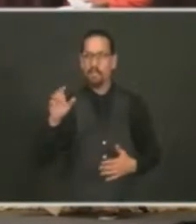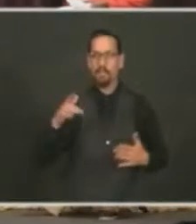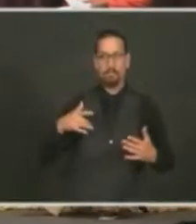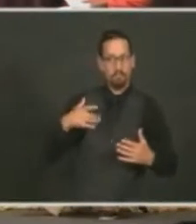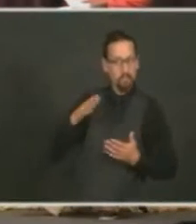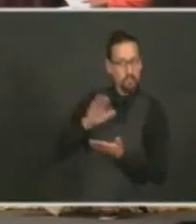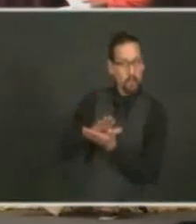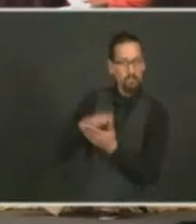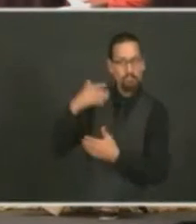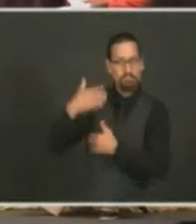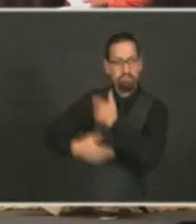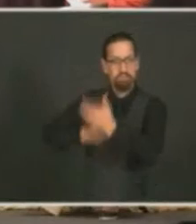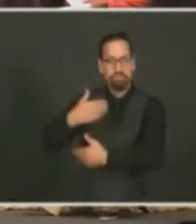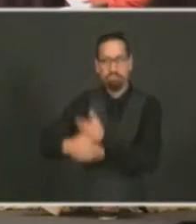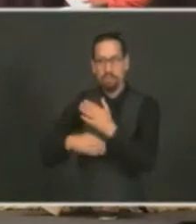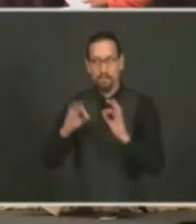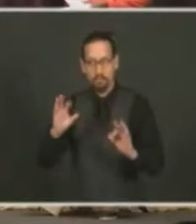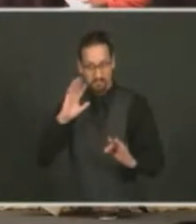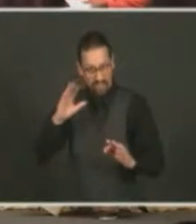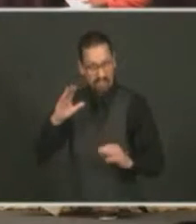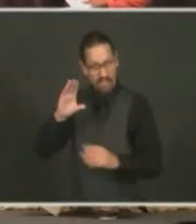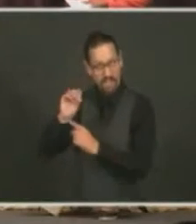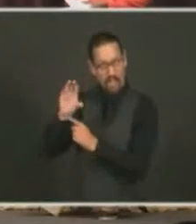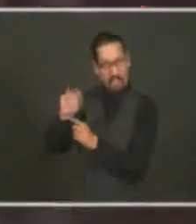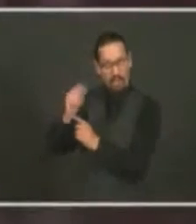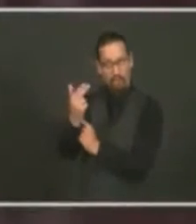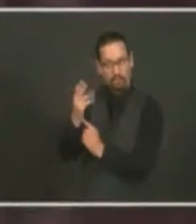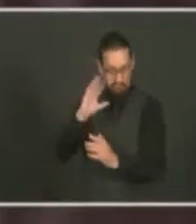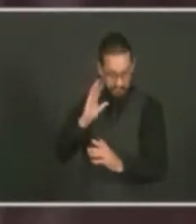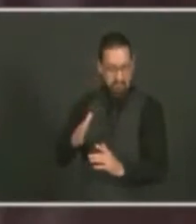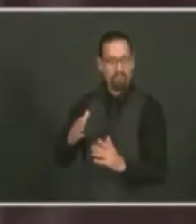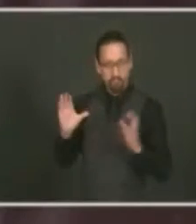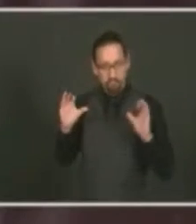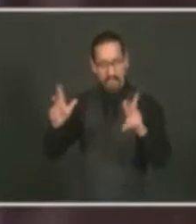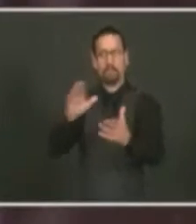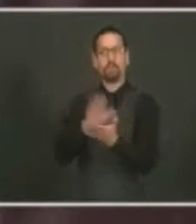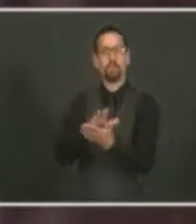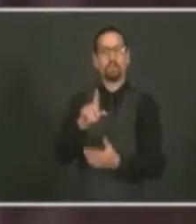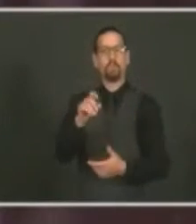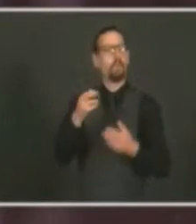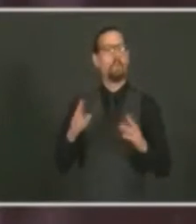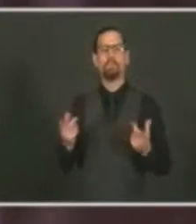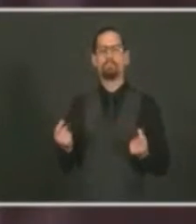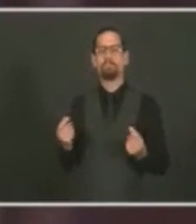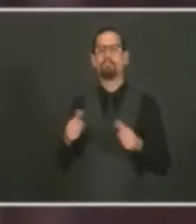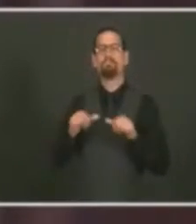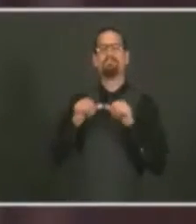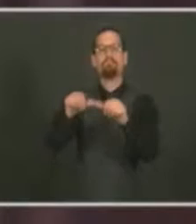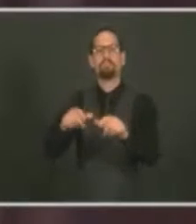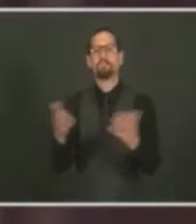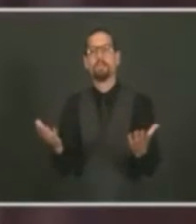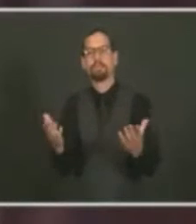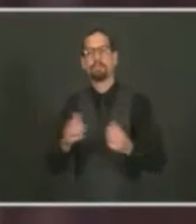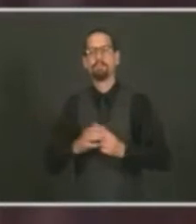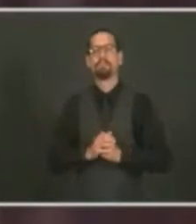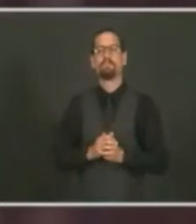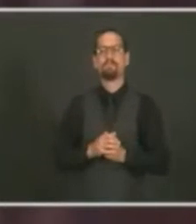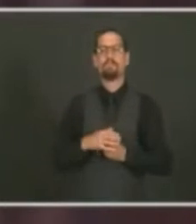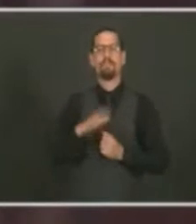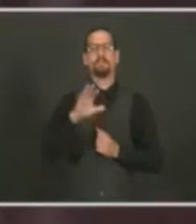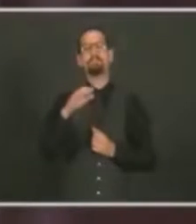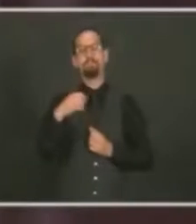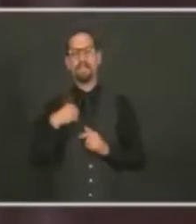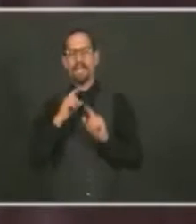them to do, and that's actually going to happen, or are many of them just going to stick with what they're doing now? I think it'll be a mix. I think some are still waiting to see how